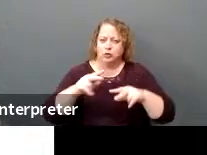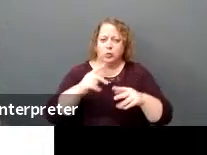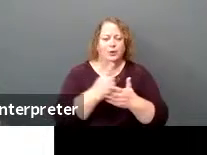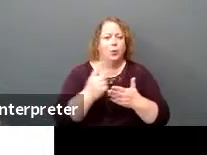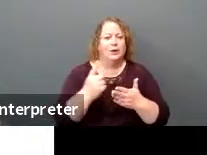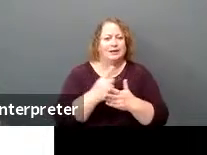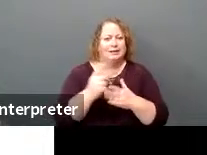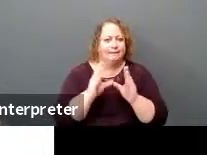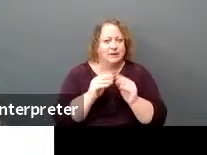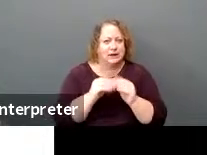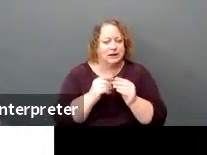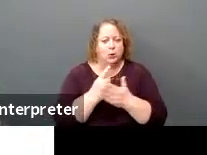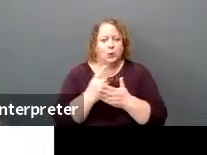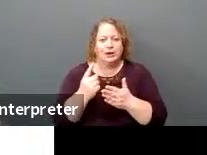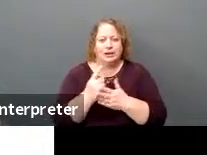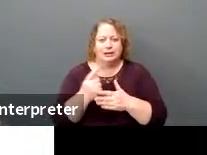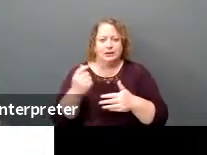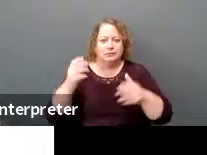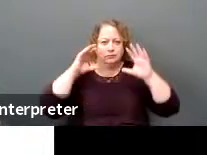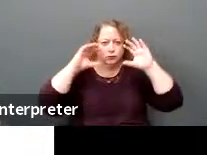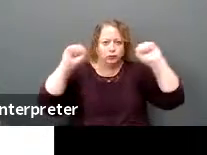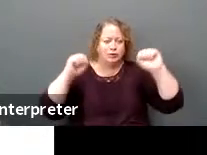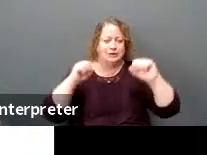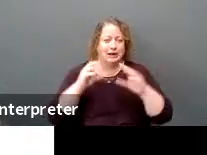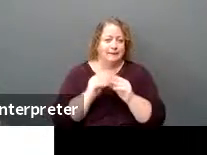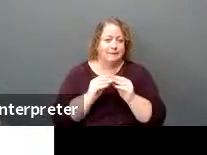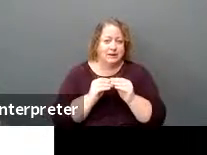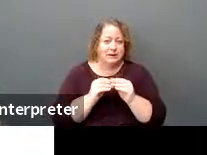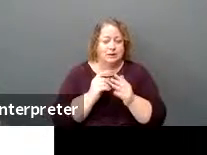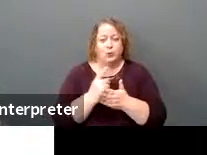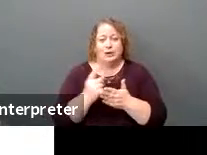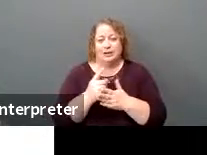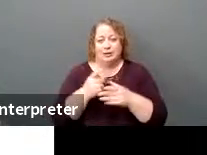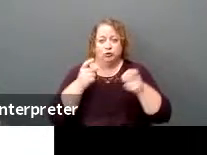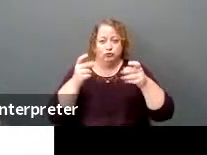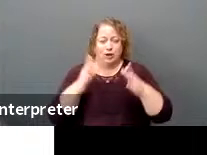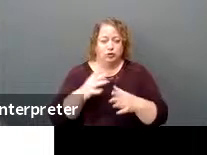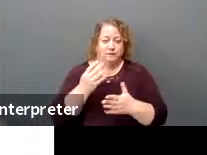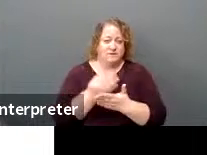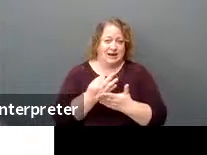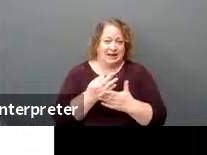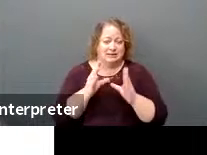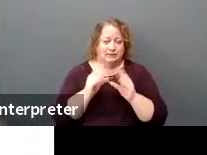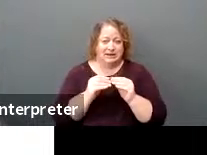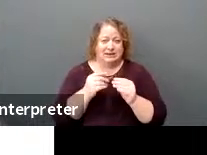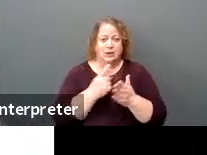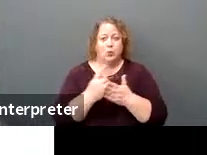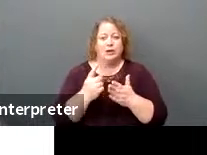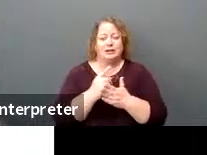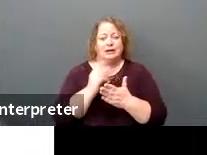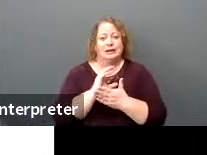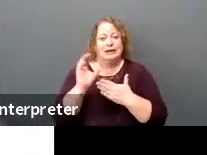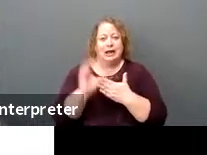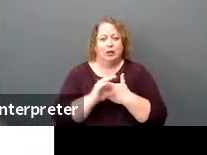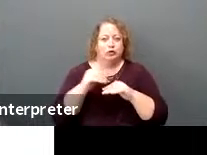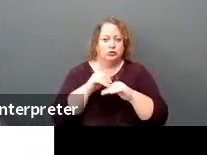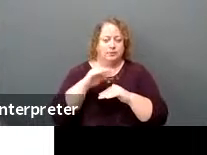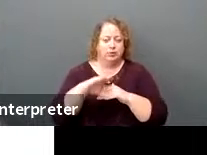weekly auditor meetings, weekly superintendent meetings, weekly director of finance meetings, and weekly calendar submissions to the